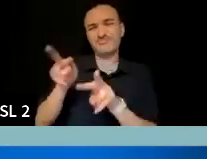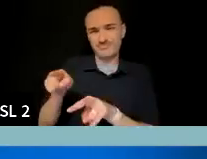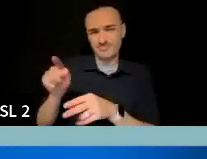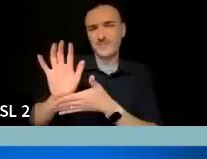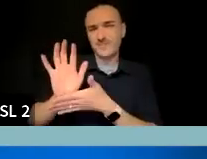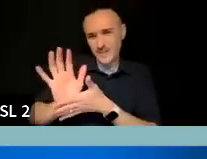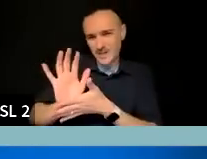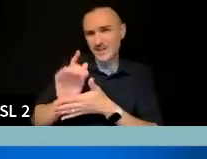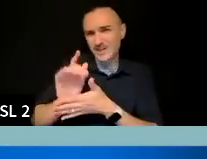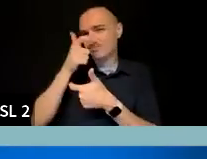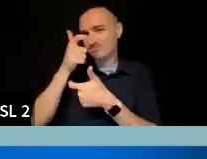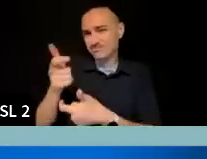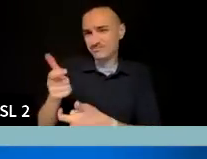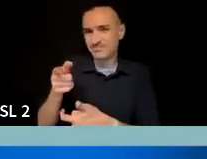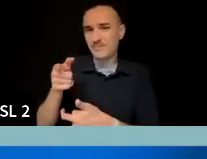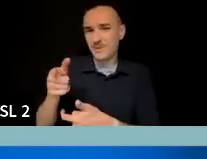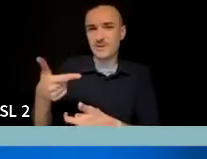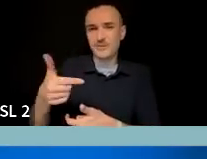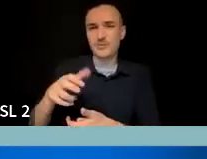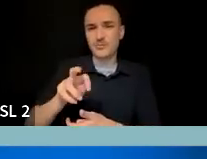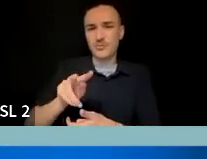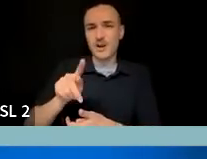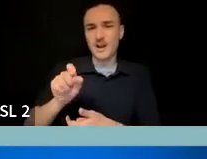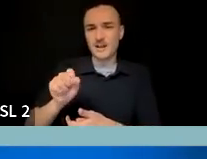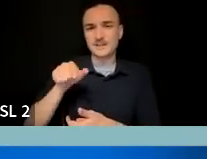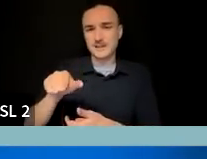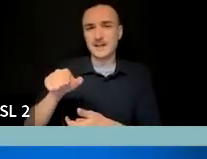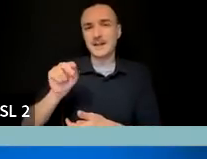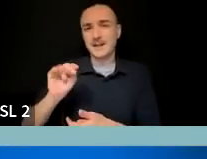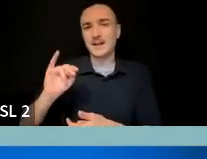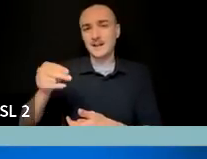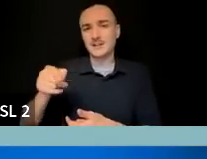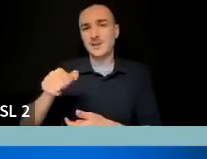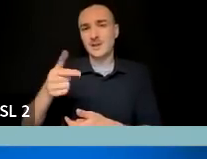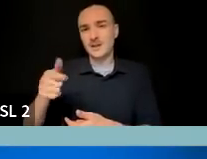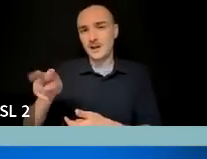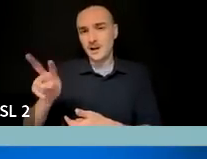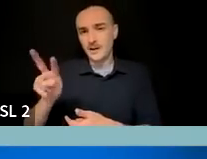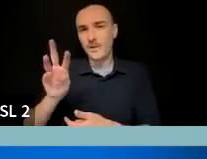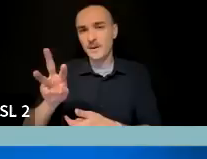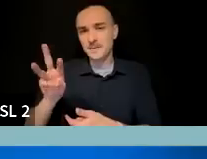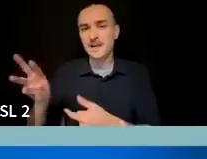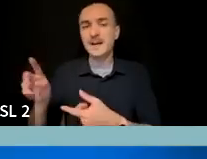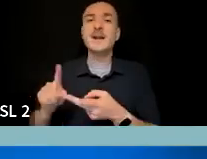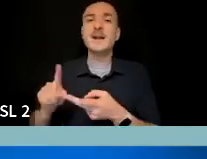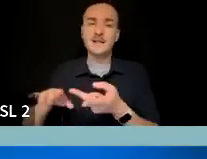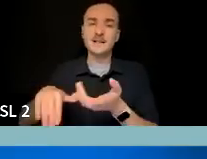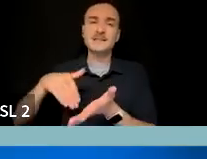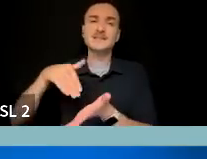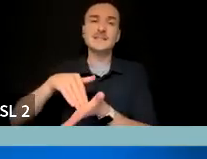the grants.nih.gov website and the Center for Scientific Review site at